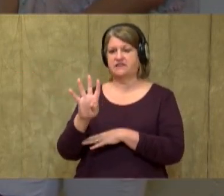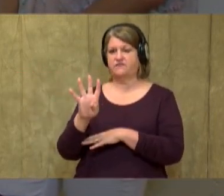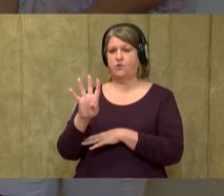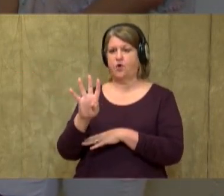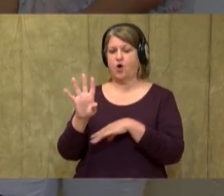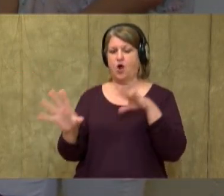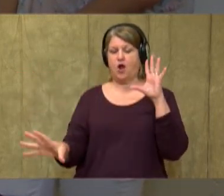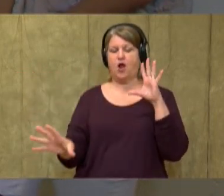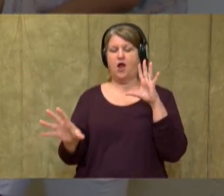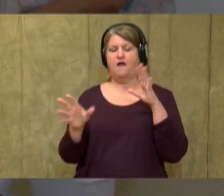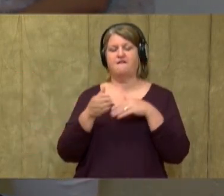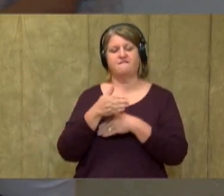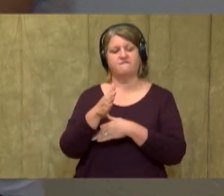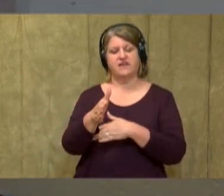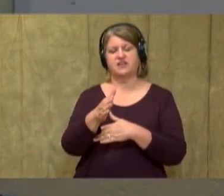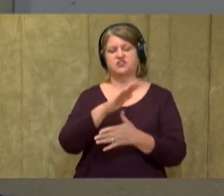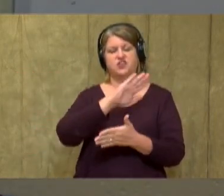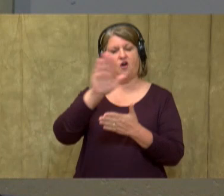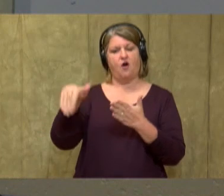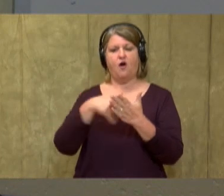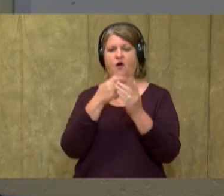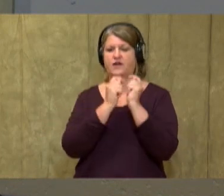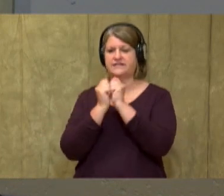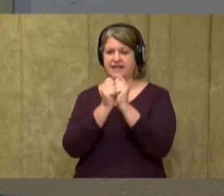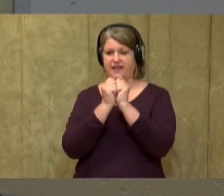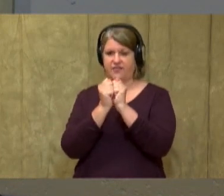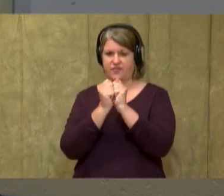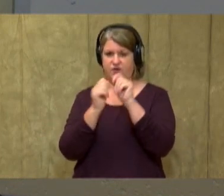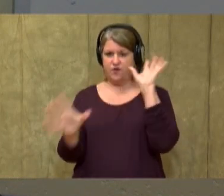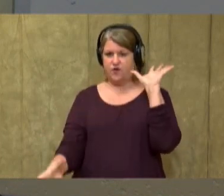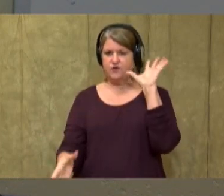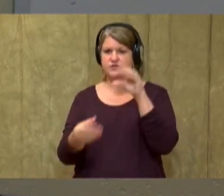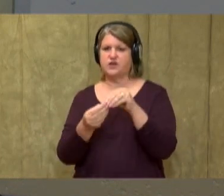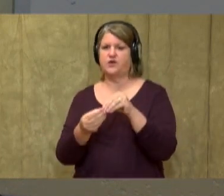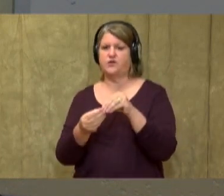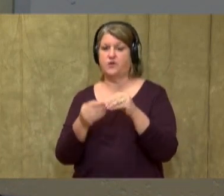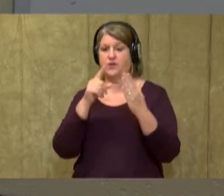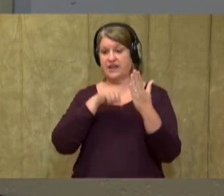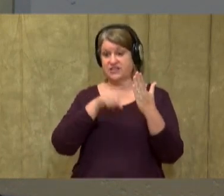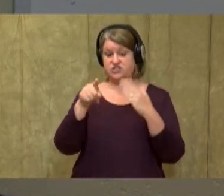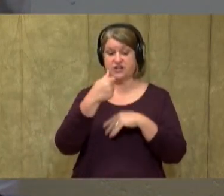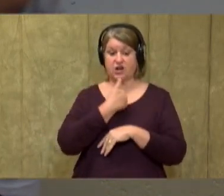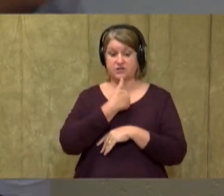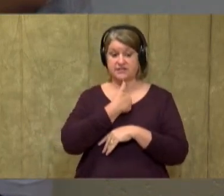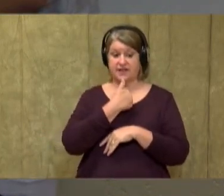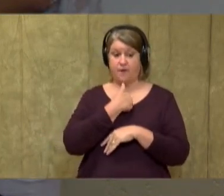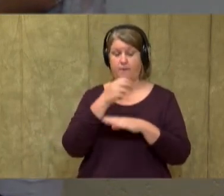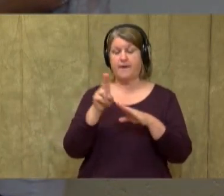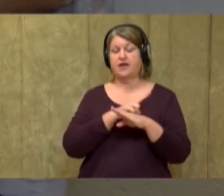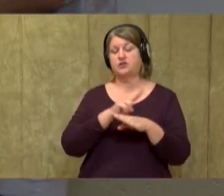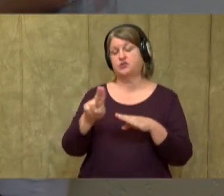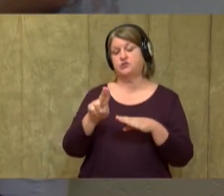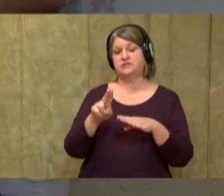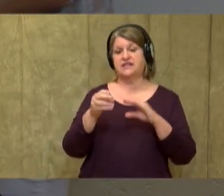64 fish in all. Let's check ourselves by using the number bond.